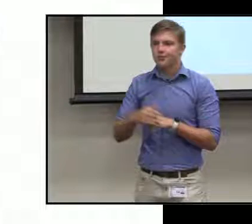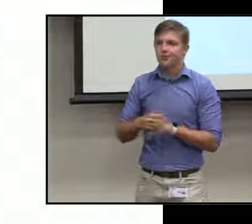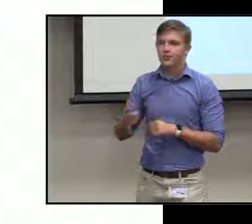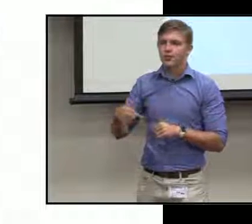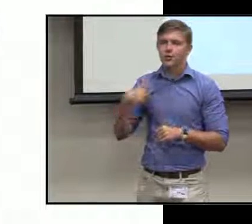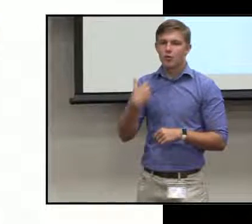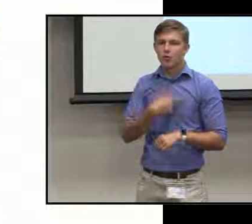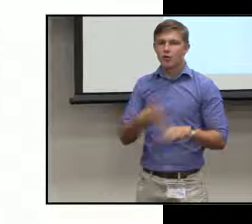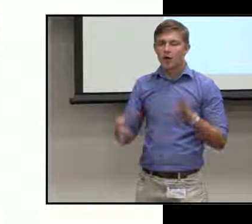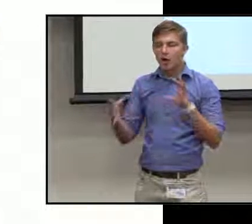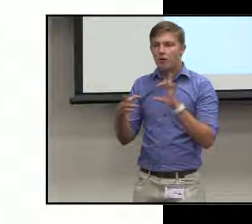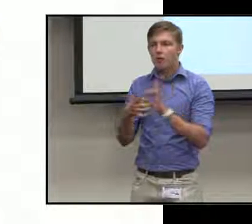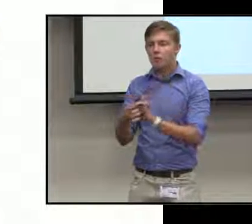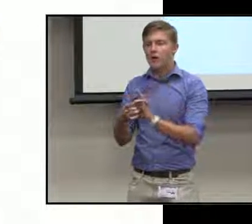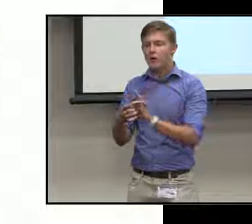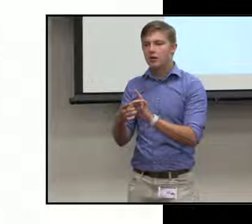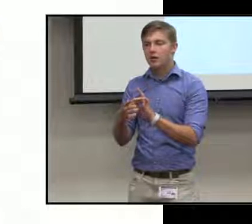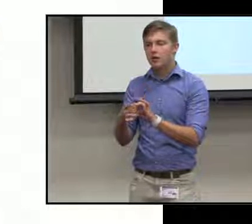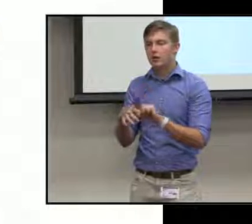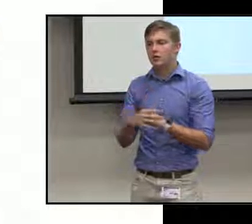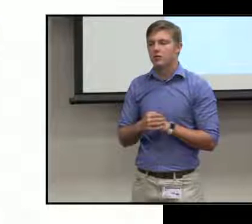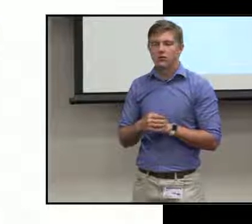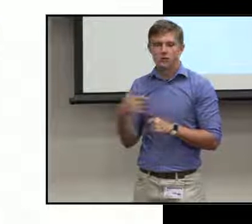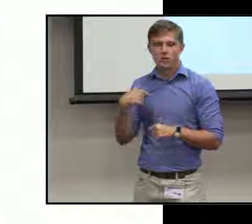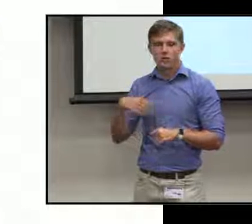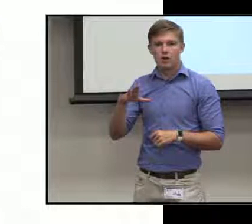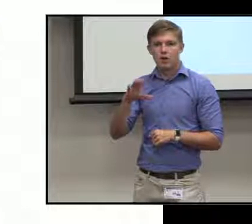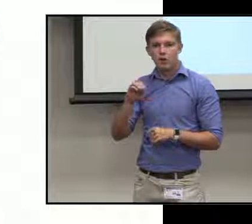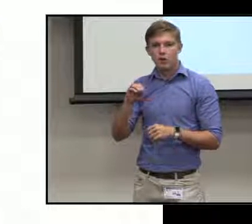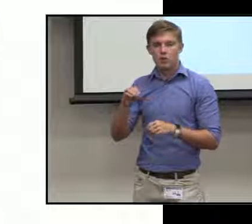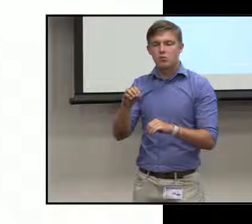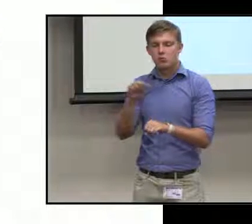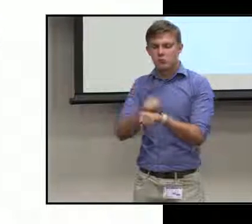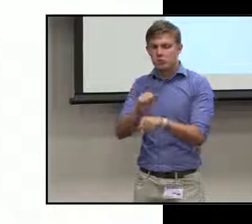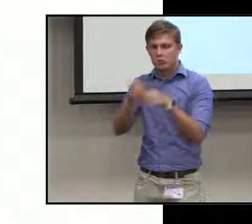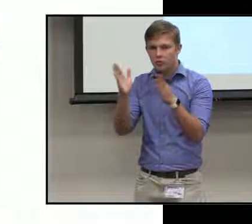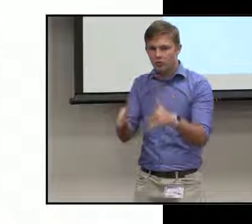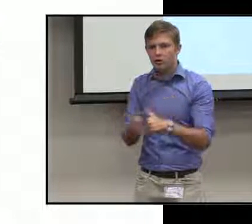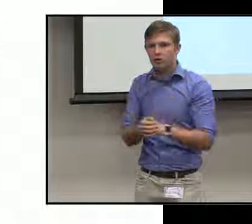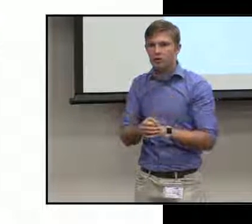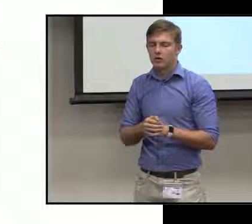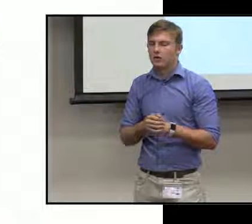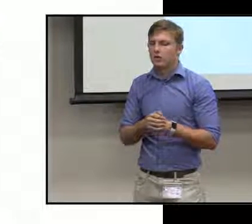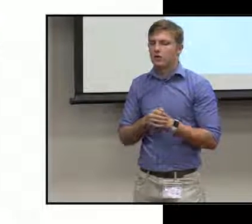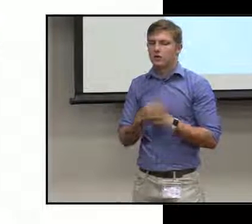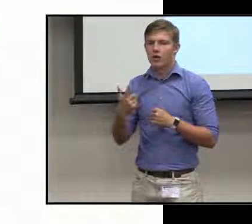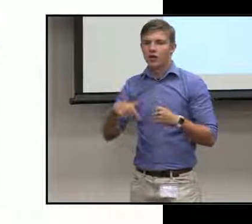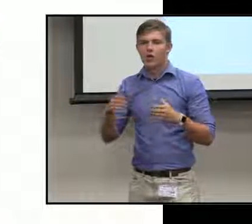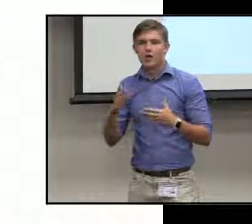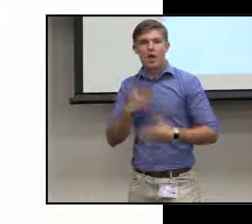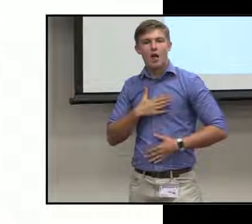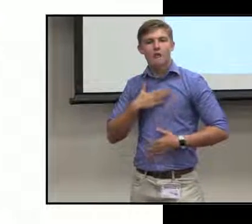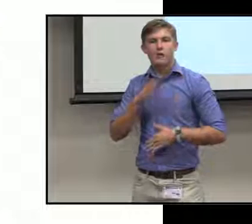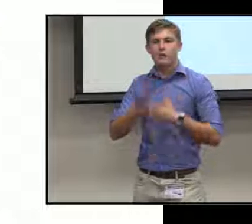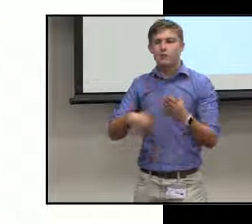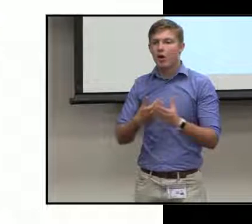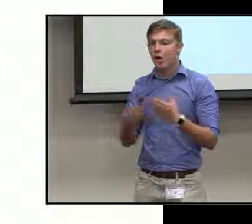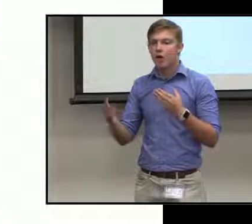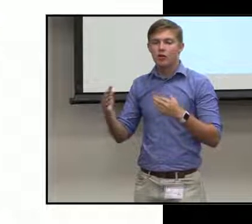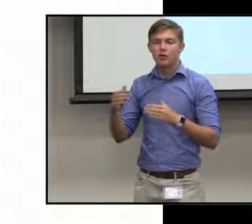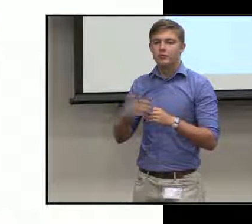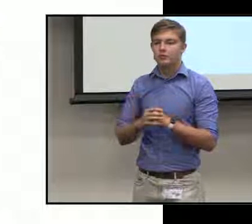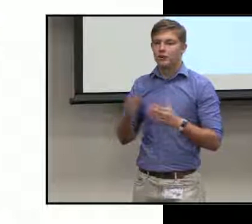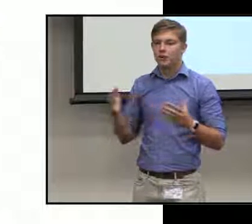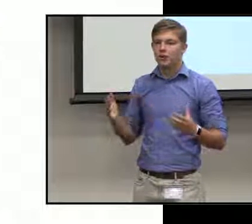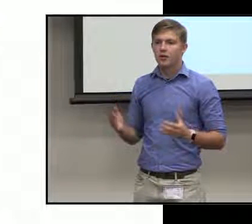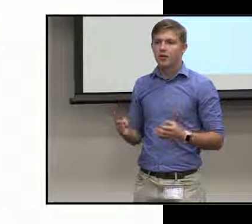them. We consider them co-workers, and that's what they appreciate. They've appreciated all the efforts that American churches